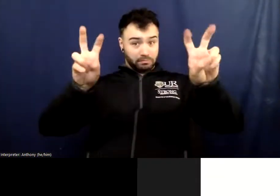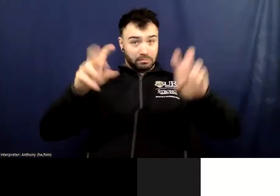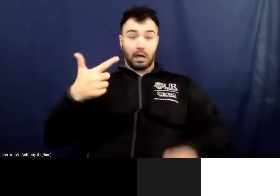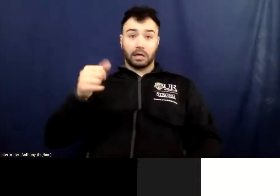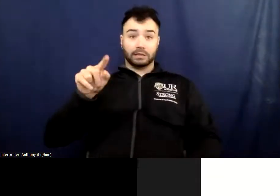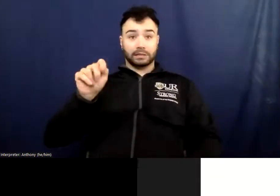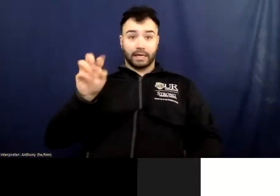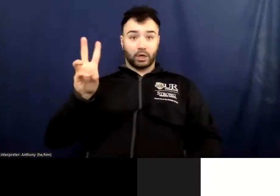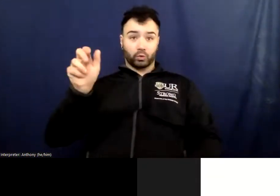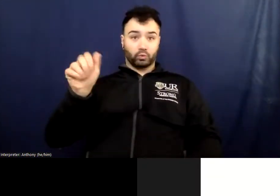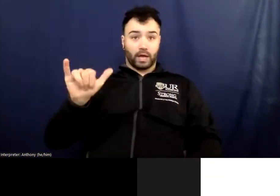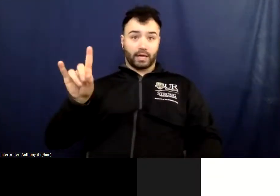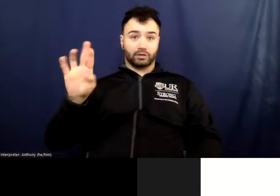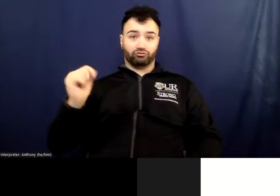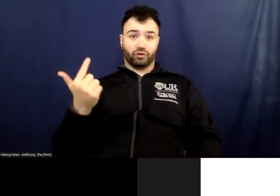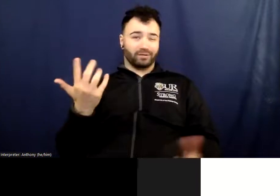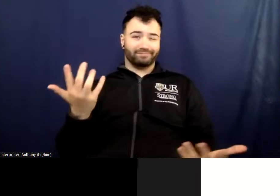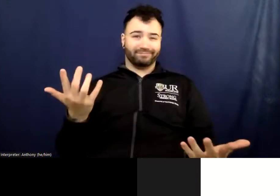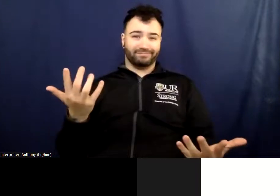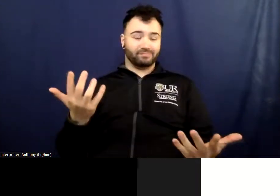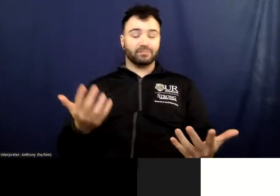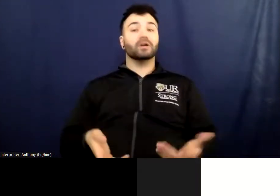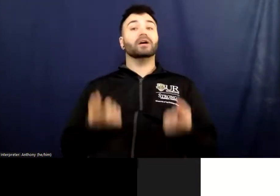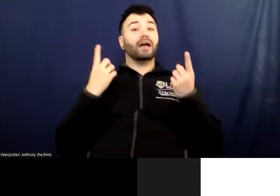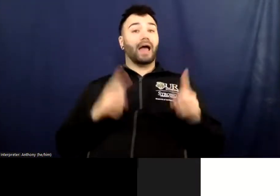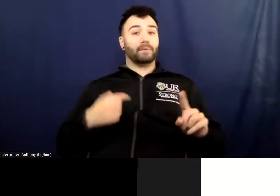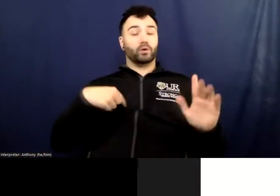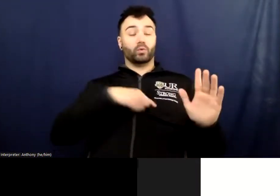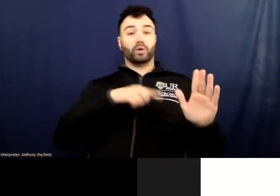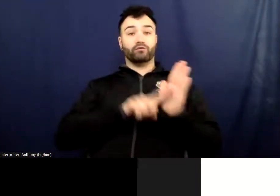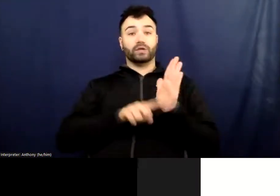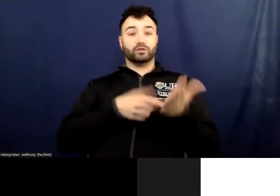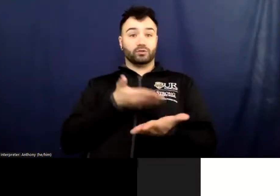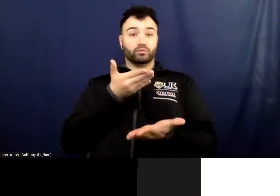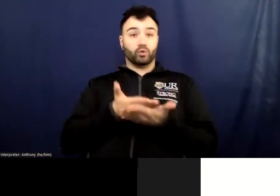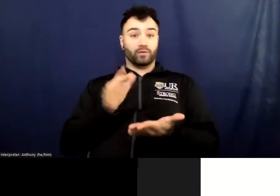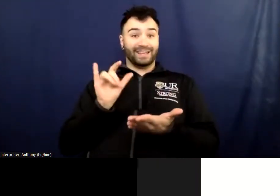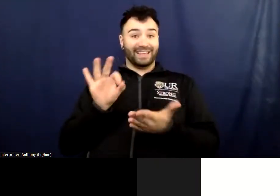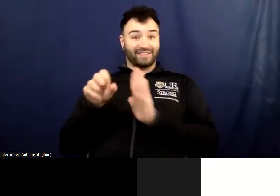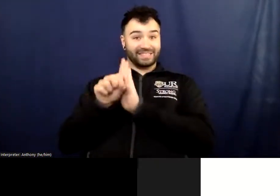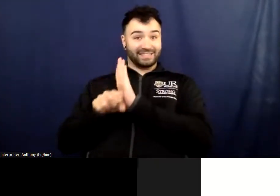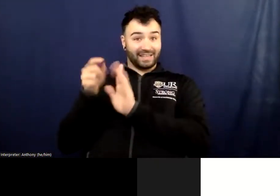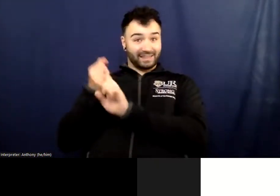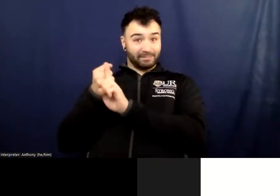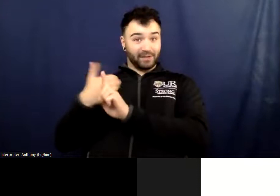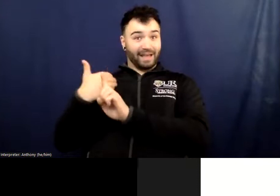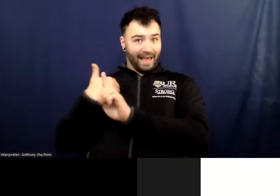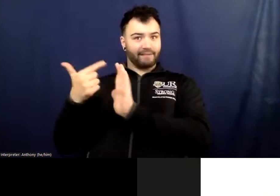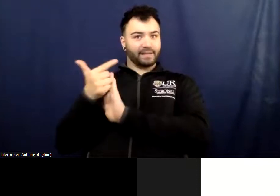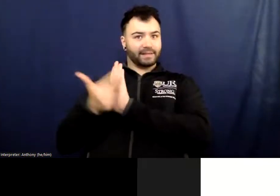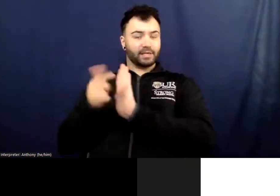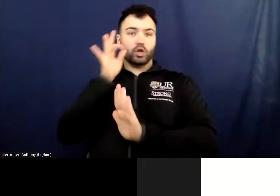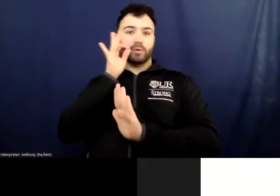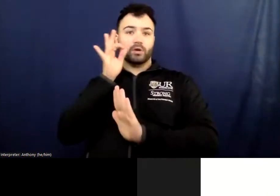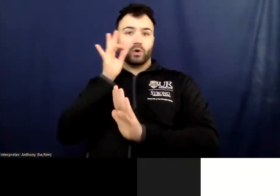in states that have legalized marijuana, the overdose death rate has remained steady or even has